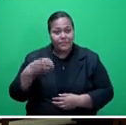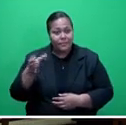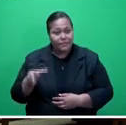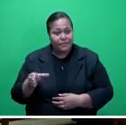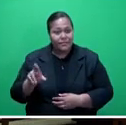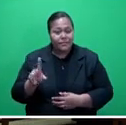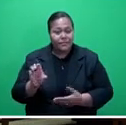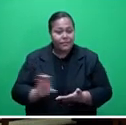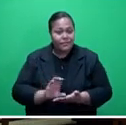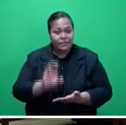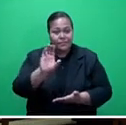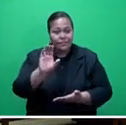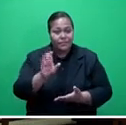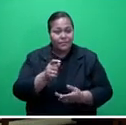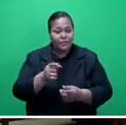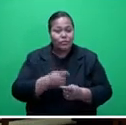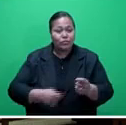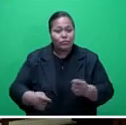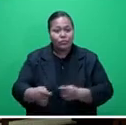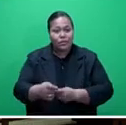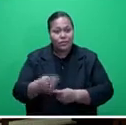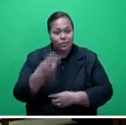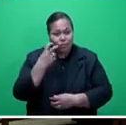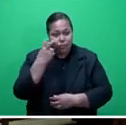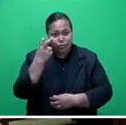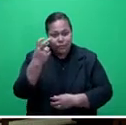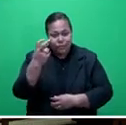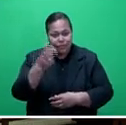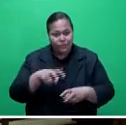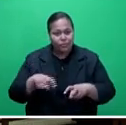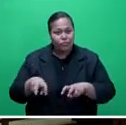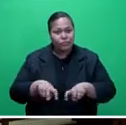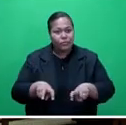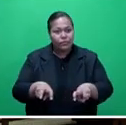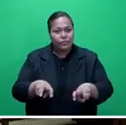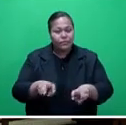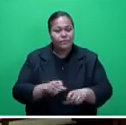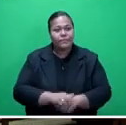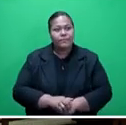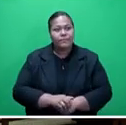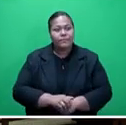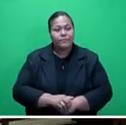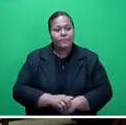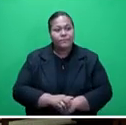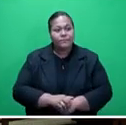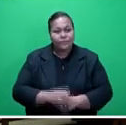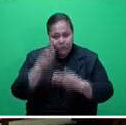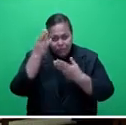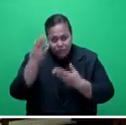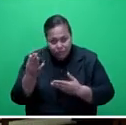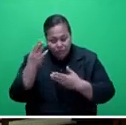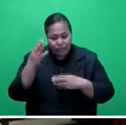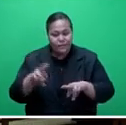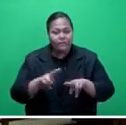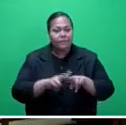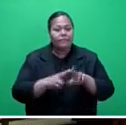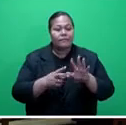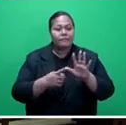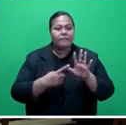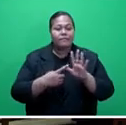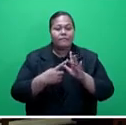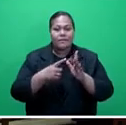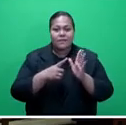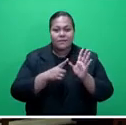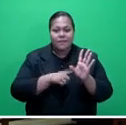Commerce, Trade, Tourism and Transport, the Honourable Fayaz Koya, to